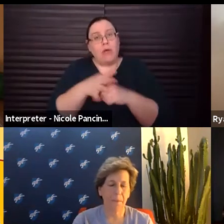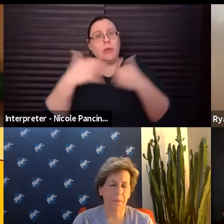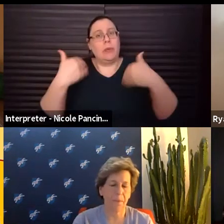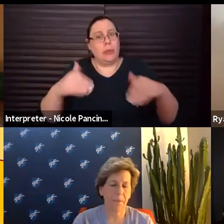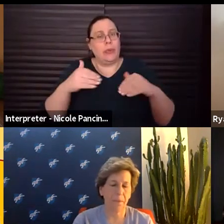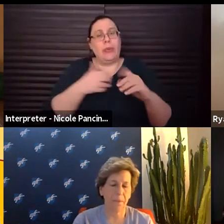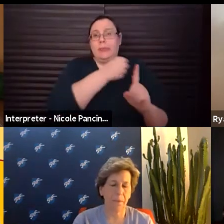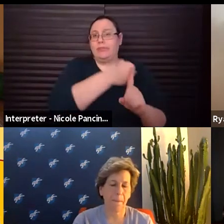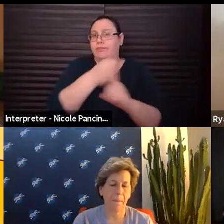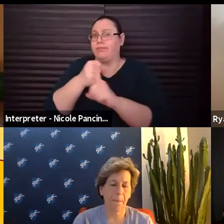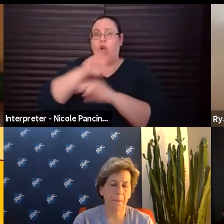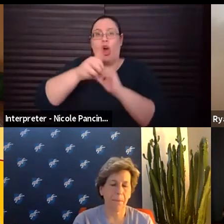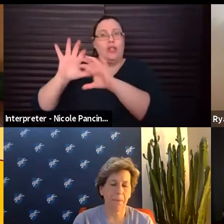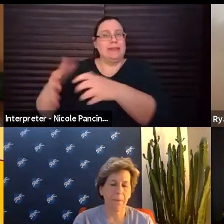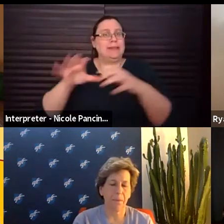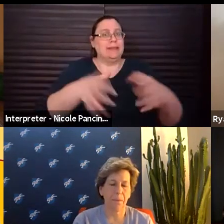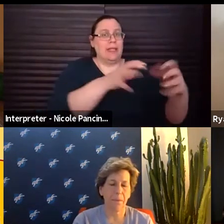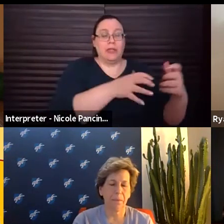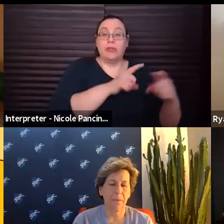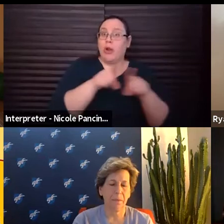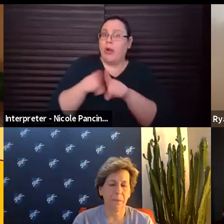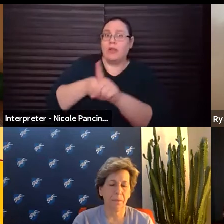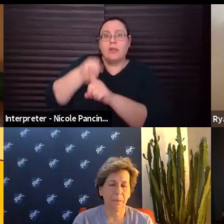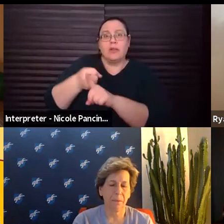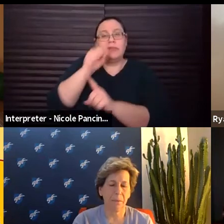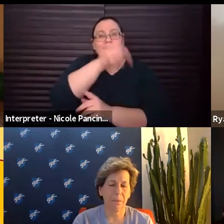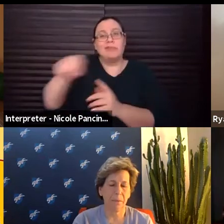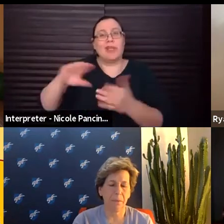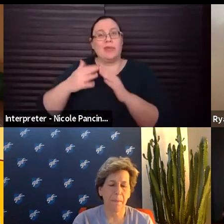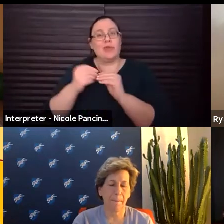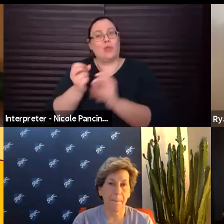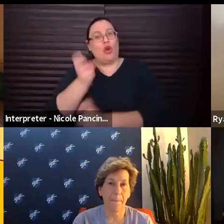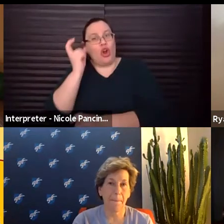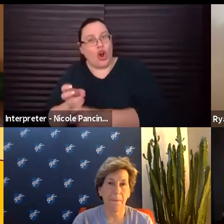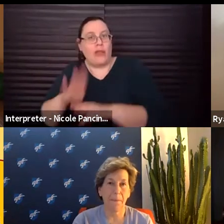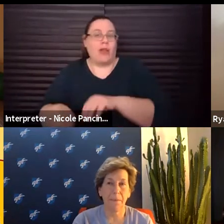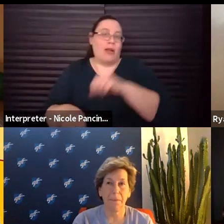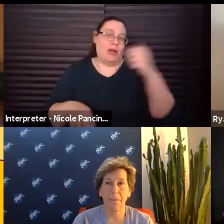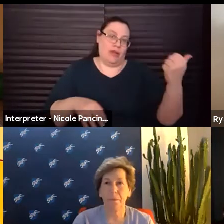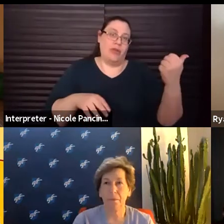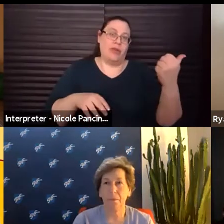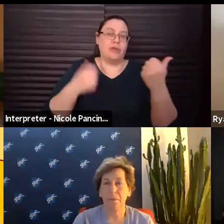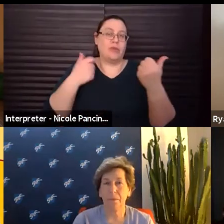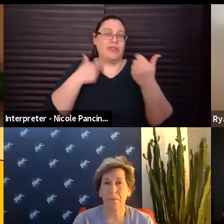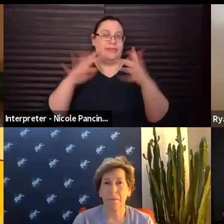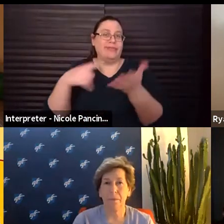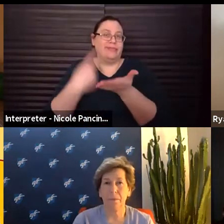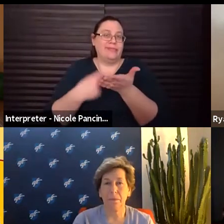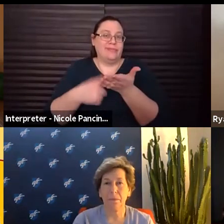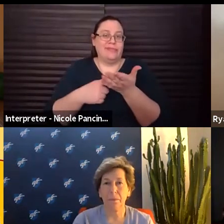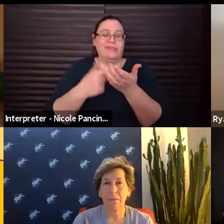every sector, but it has also hit some communities harder than others. And we've touched on the